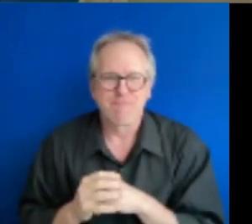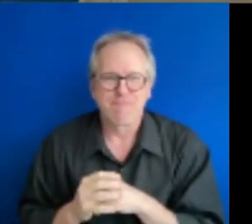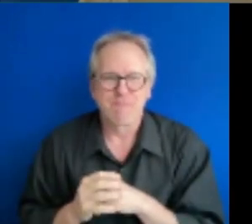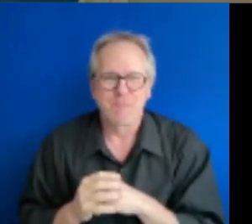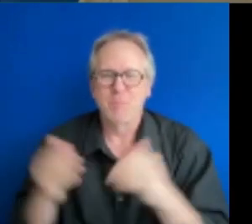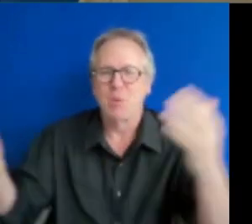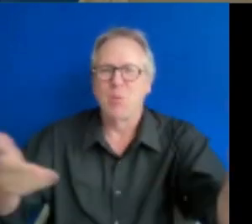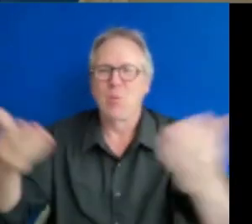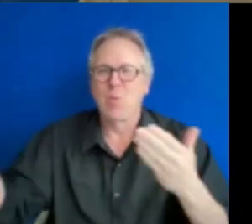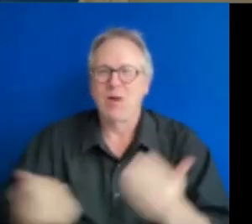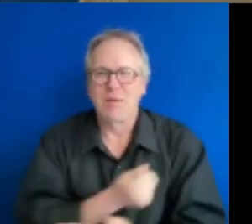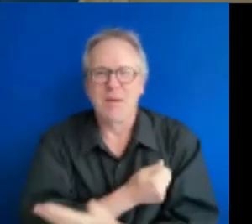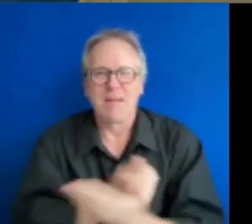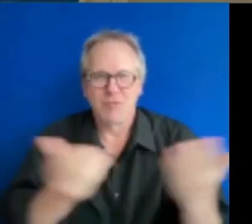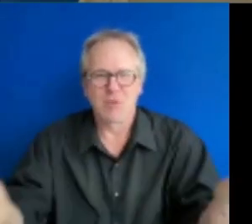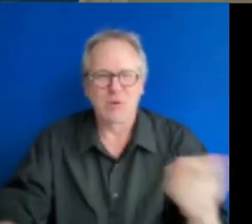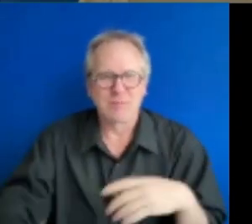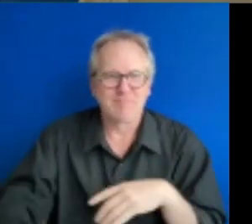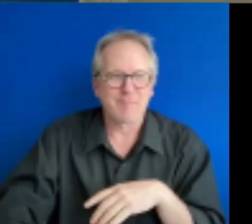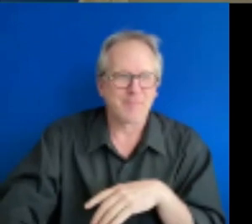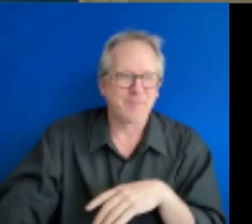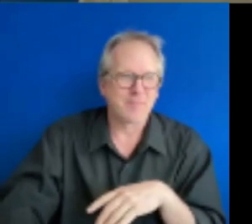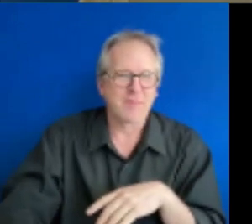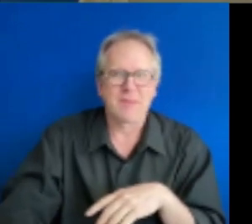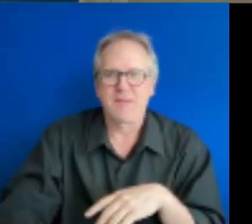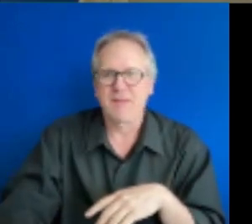Welcome, everybody. And